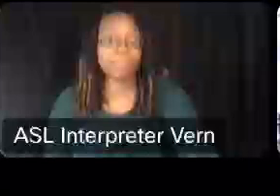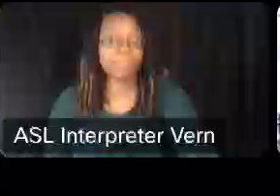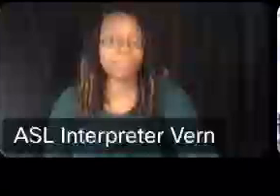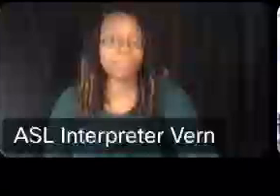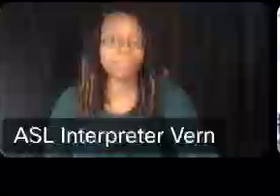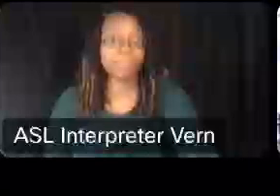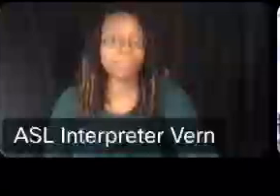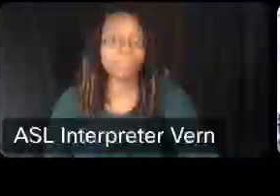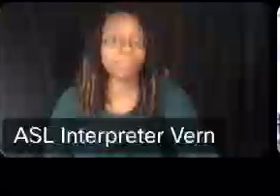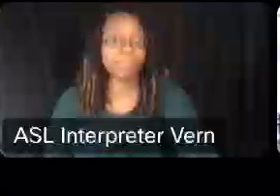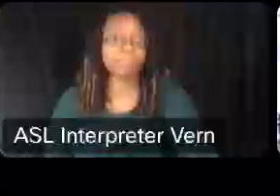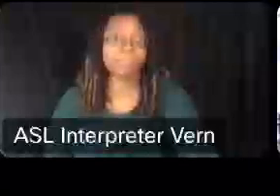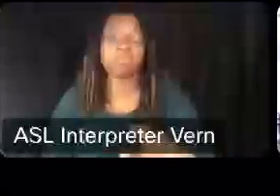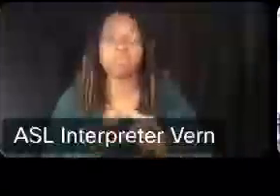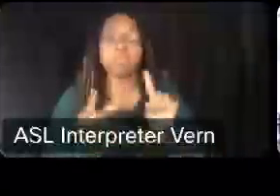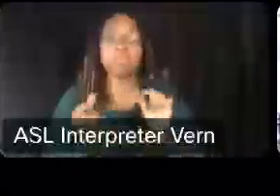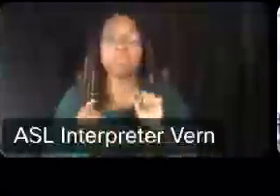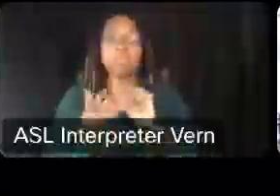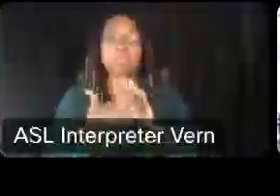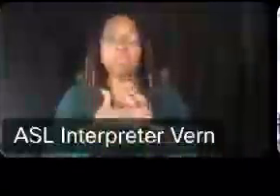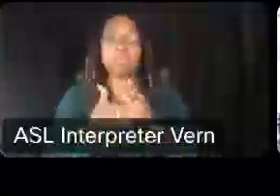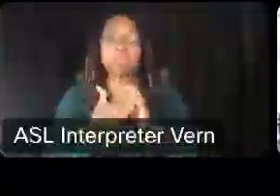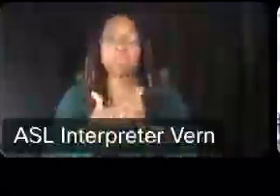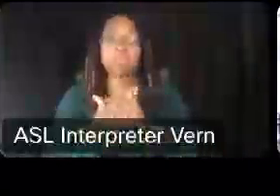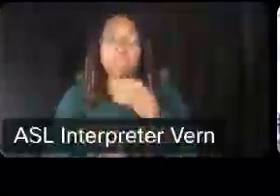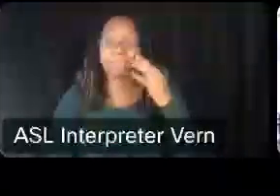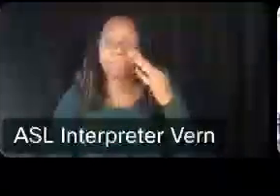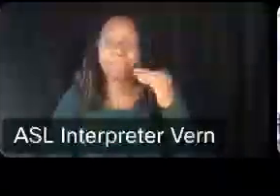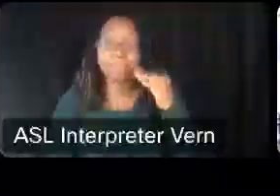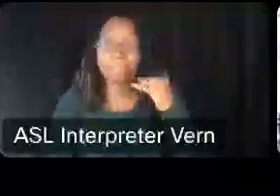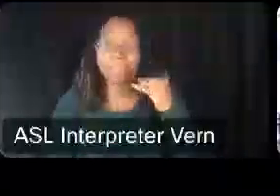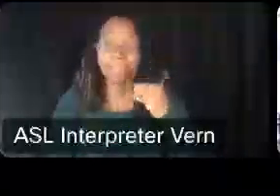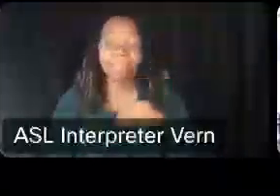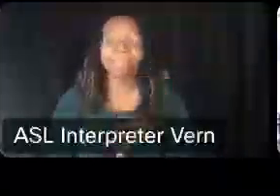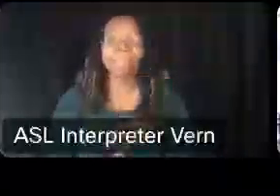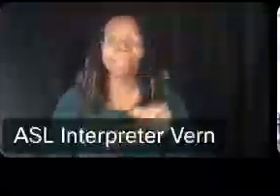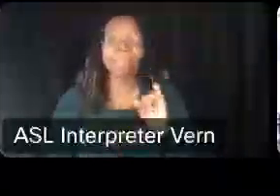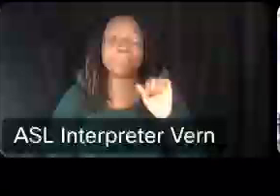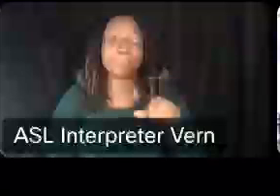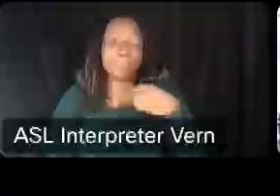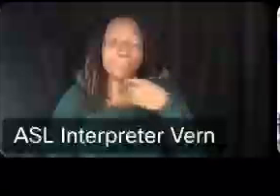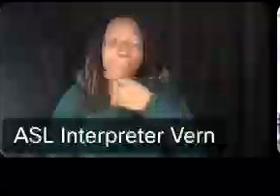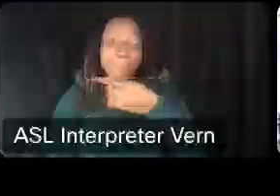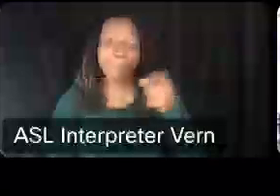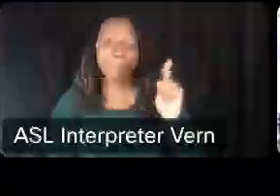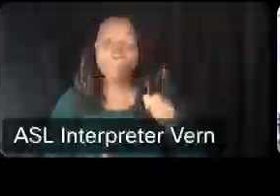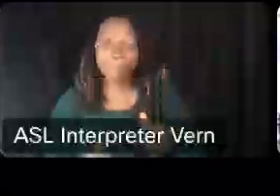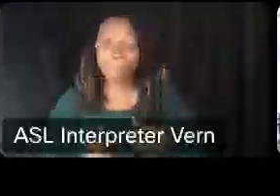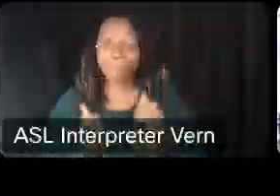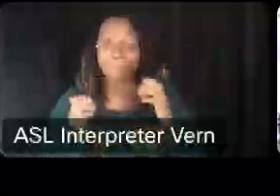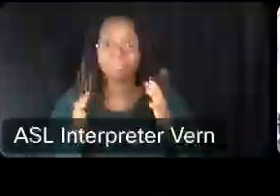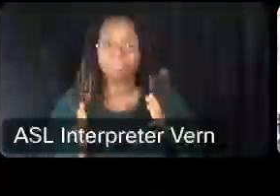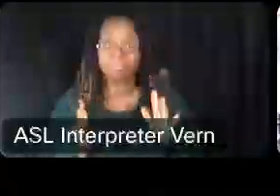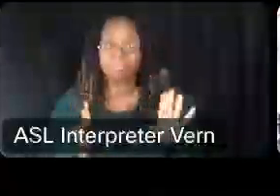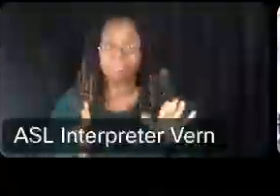our experience. There are ways that we can also to talk with survivors about, yeah, trauma